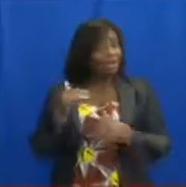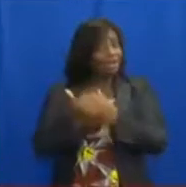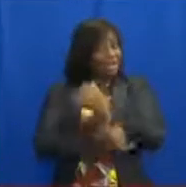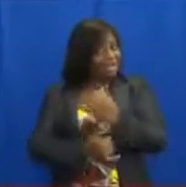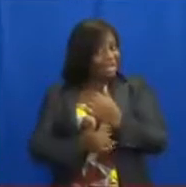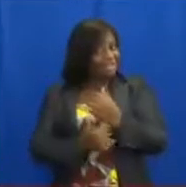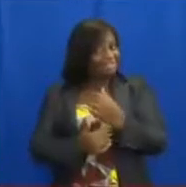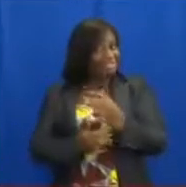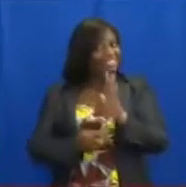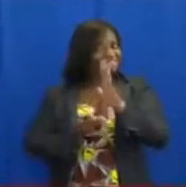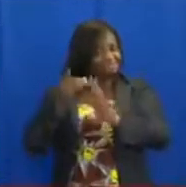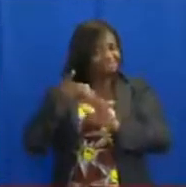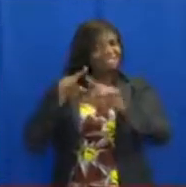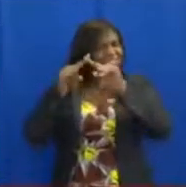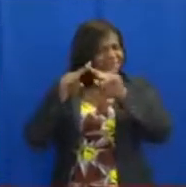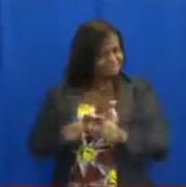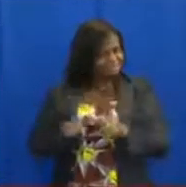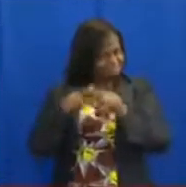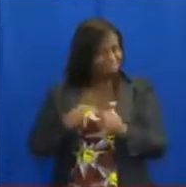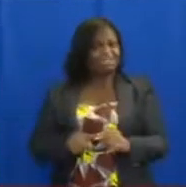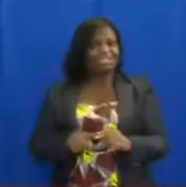no ya dumoni kasemo no.